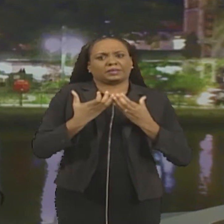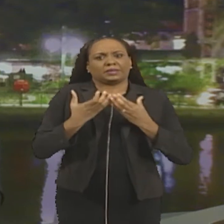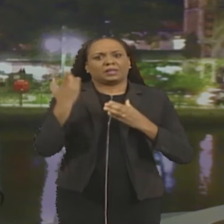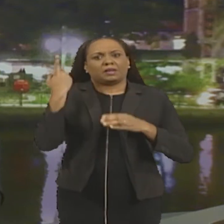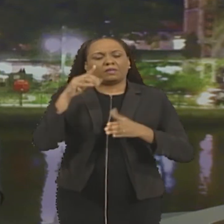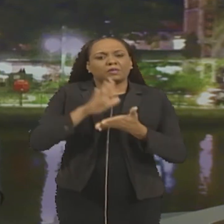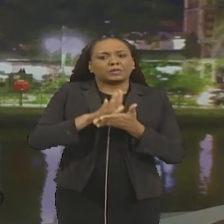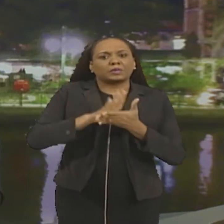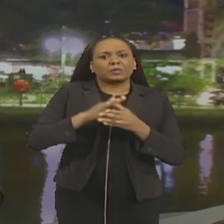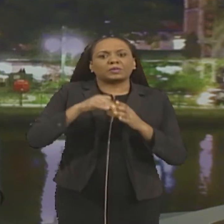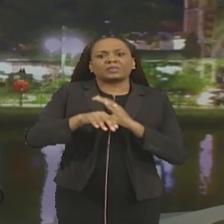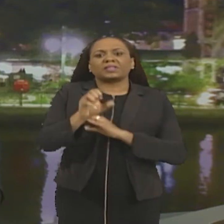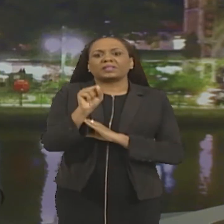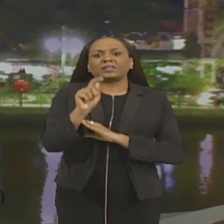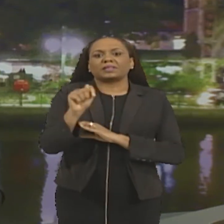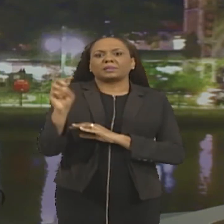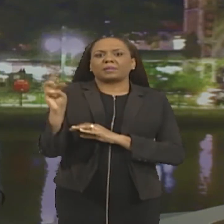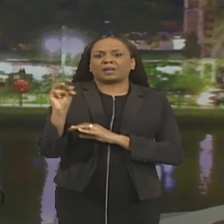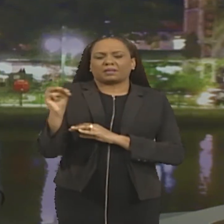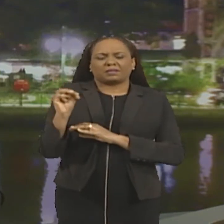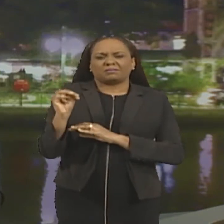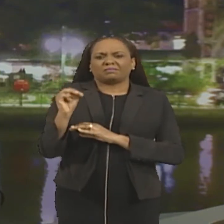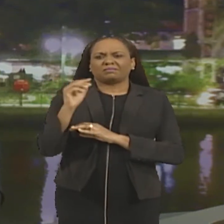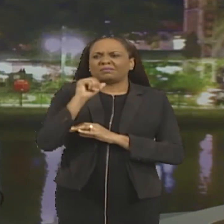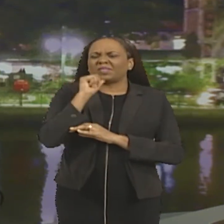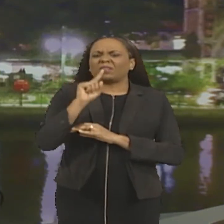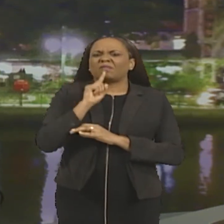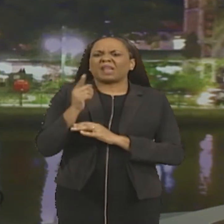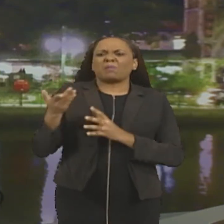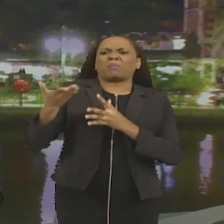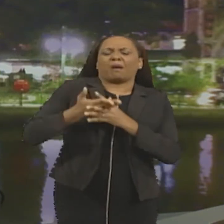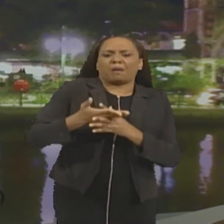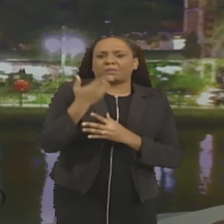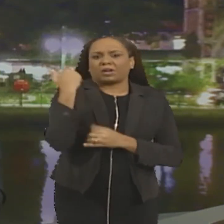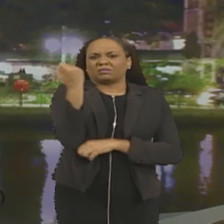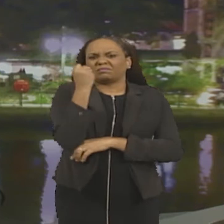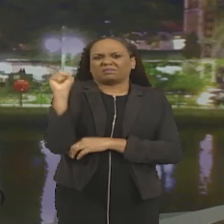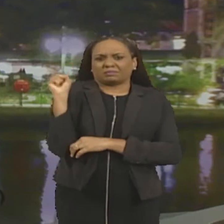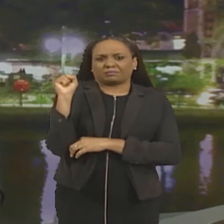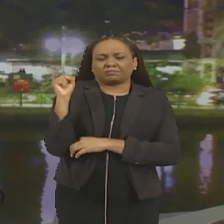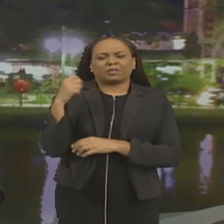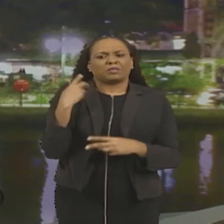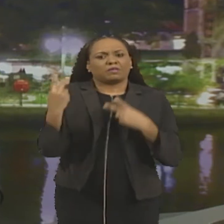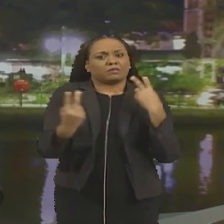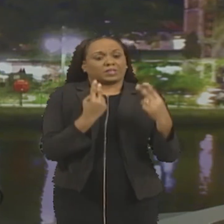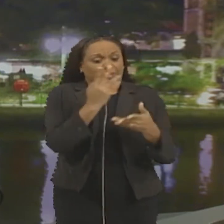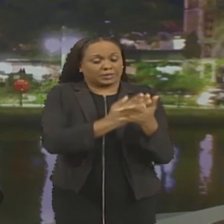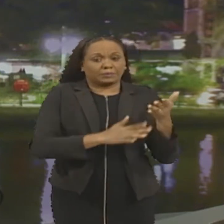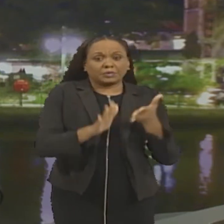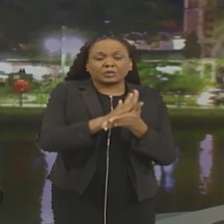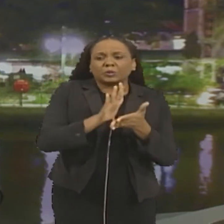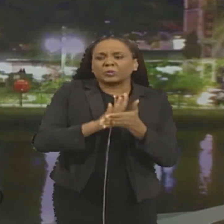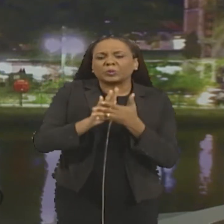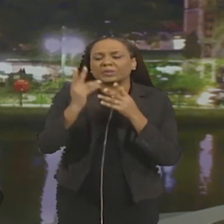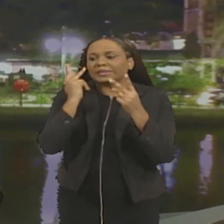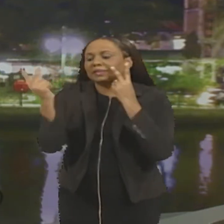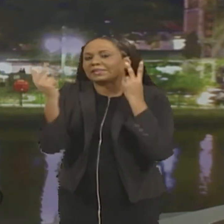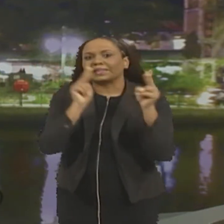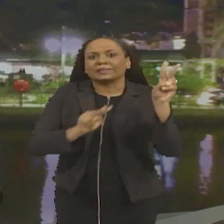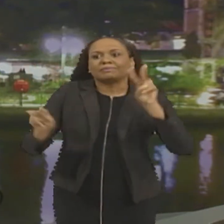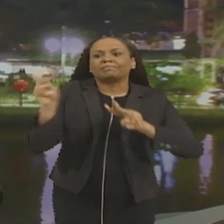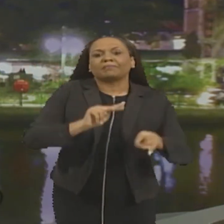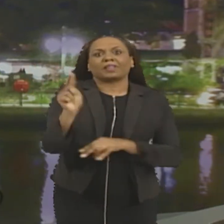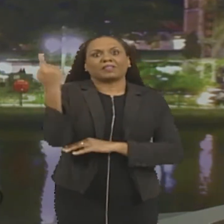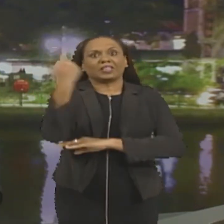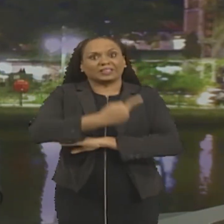this morning's strike by PSV operators. A CBC team visited several of them to get a sense of how it all unfolded on the first day